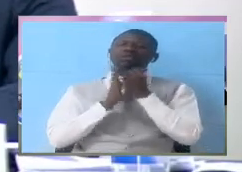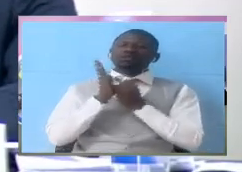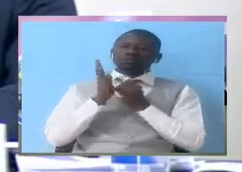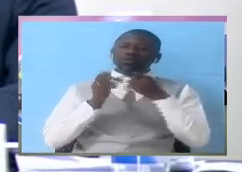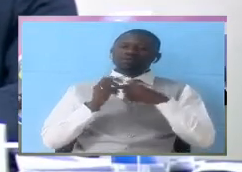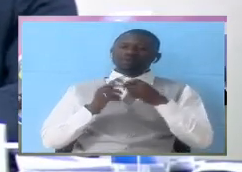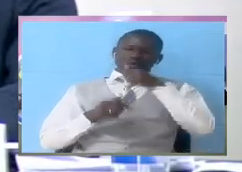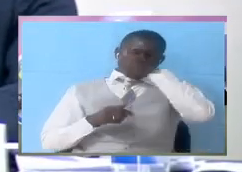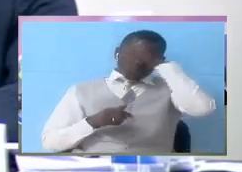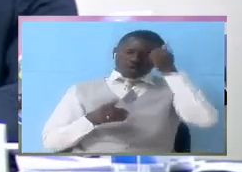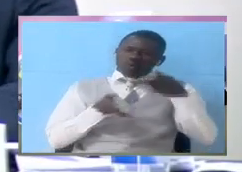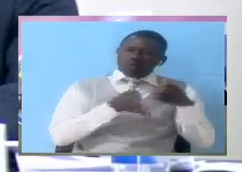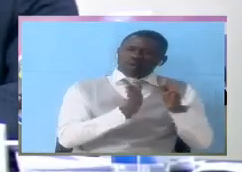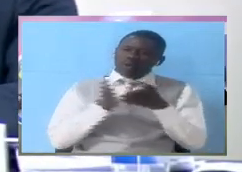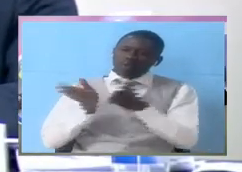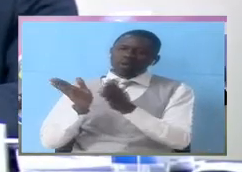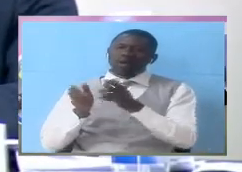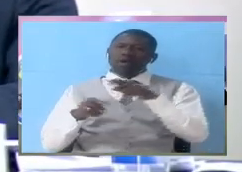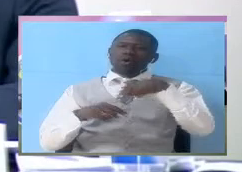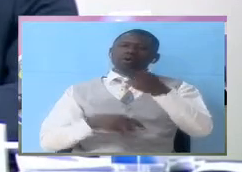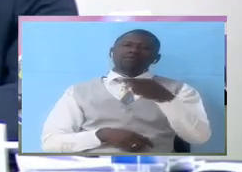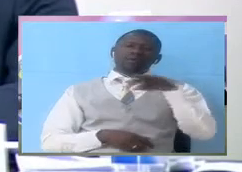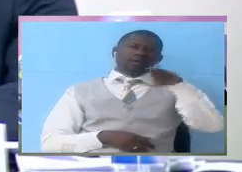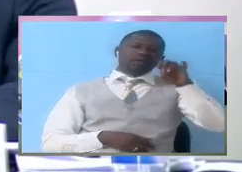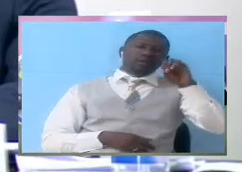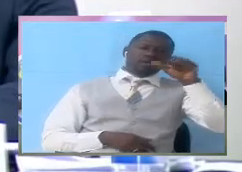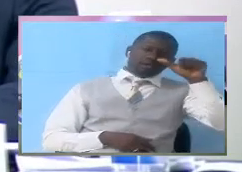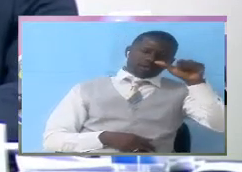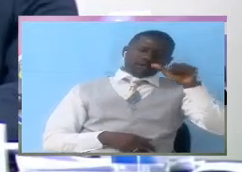understand what was the arrangement,